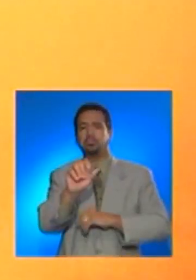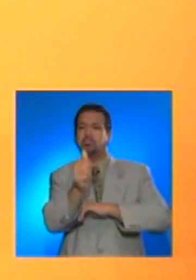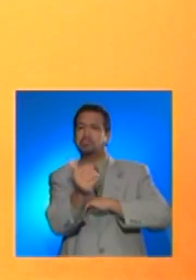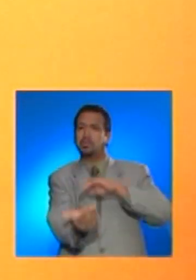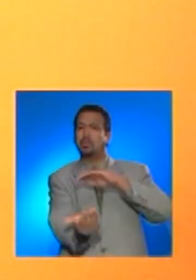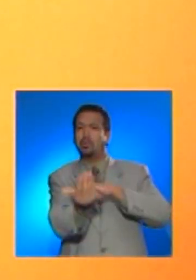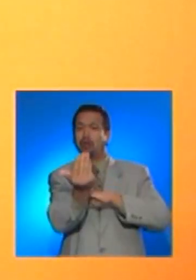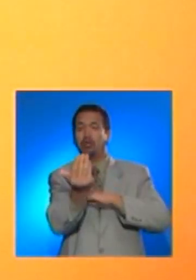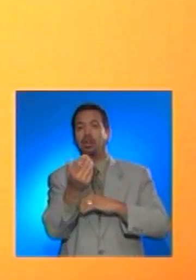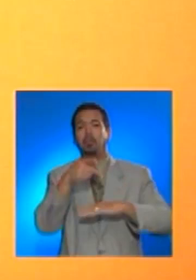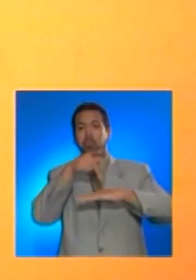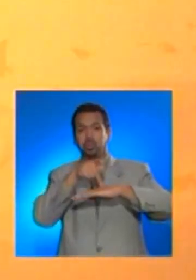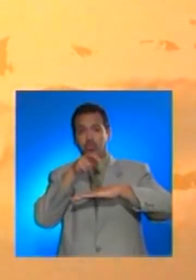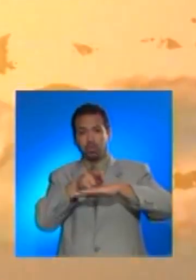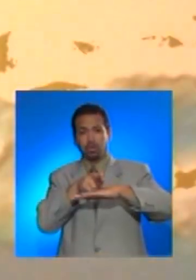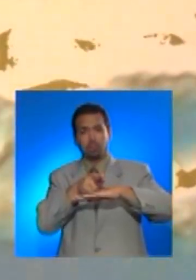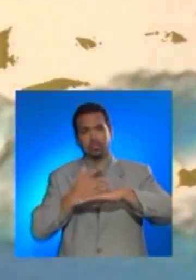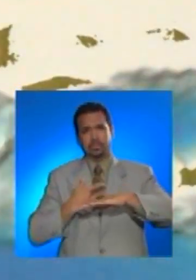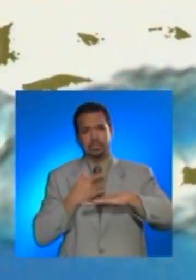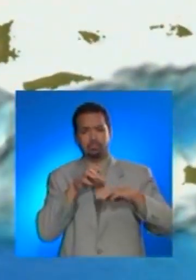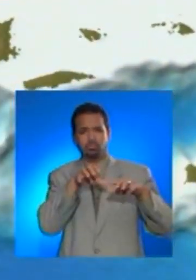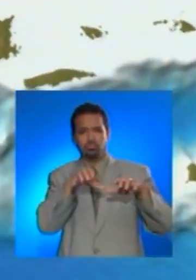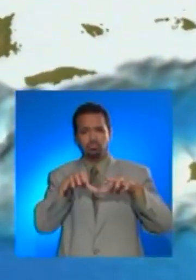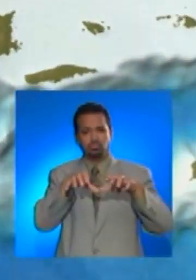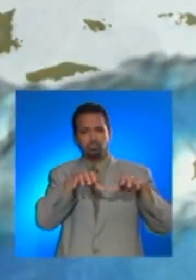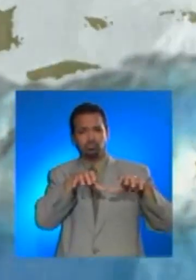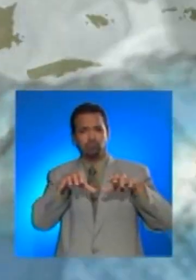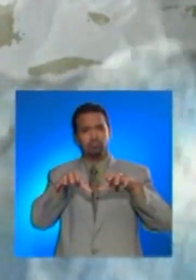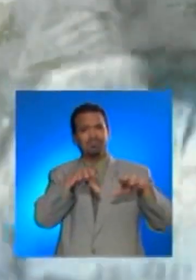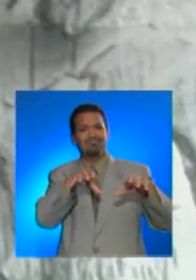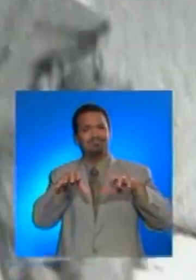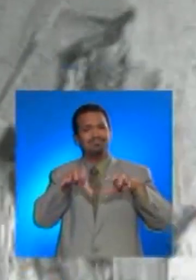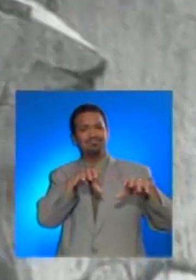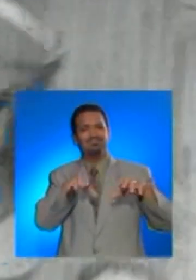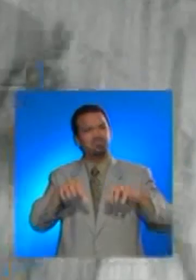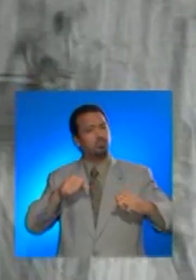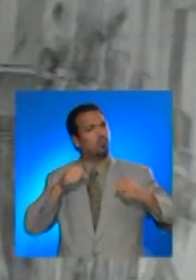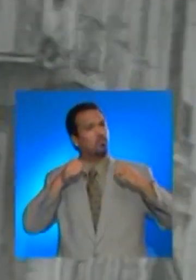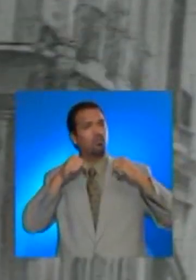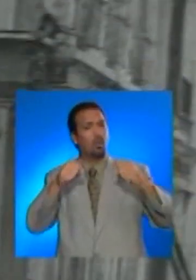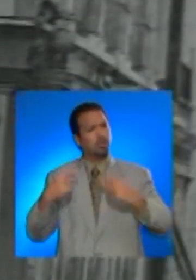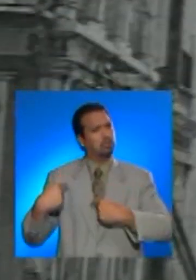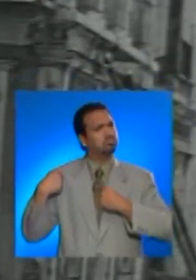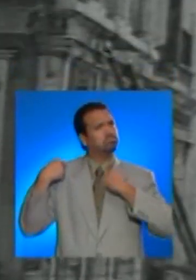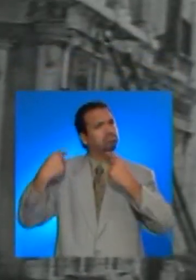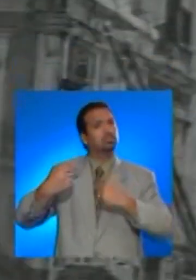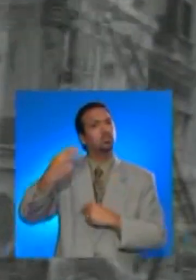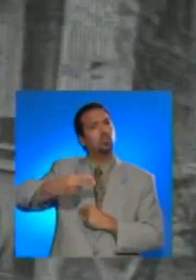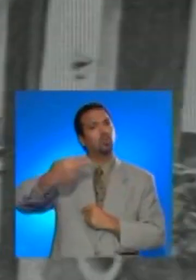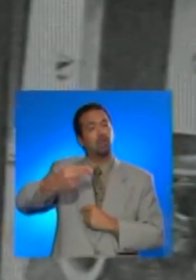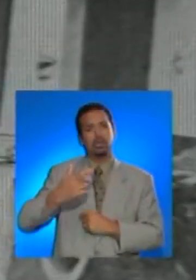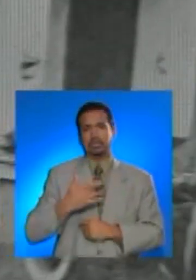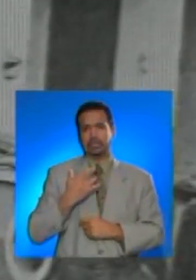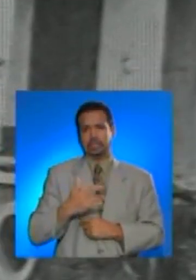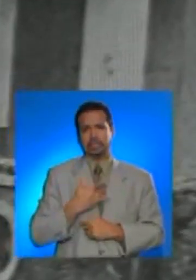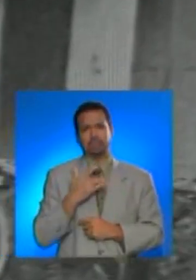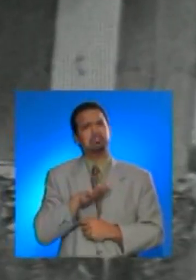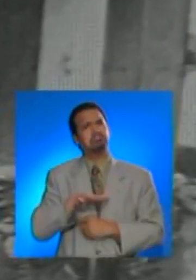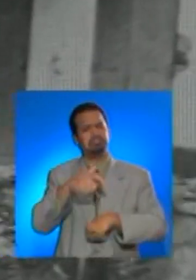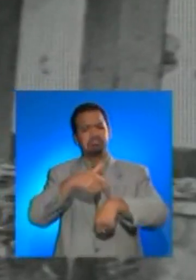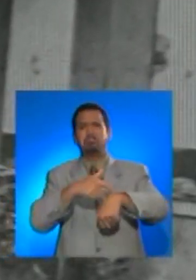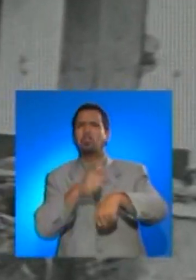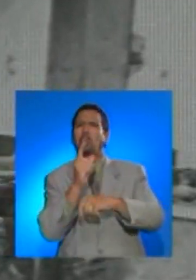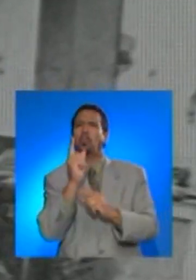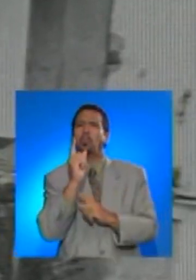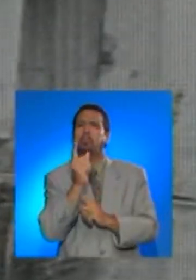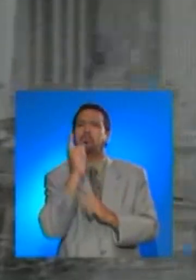a.m. The island of Puerto Rico was shaken by one of the strongest earthquakes to have occurred in the region. It was felt for a